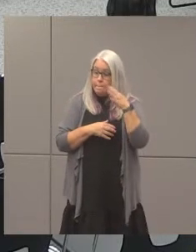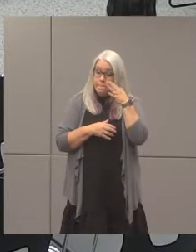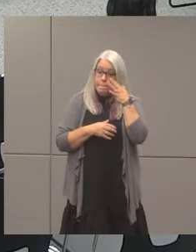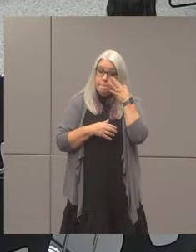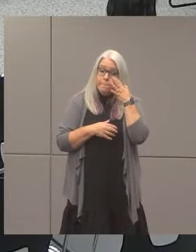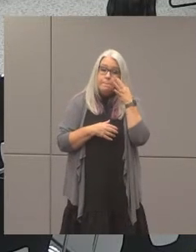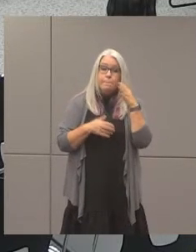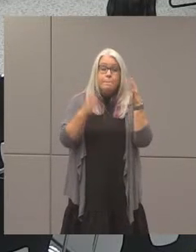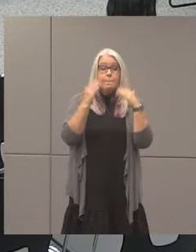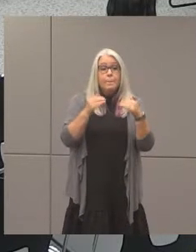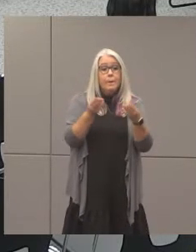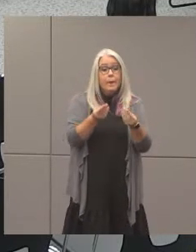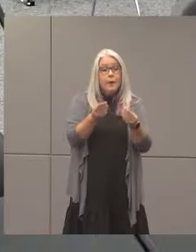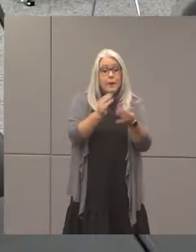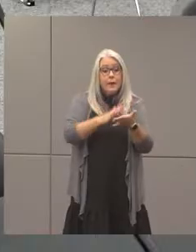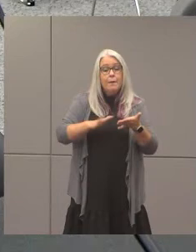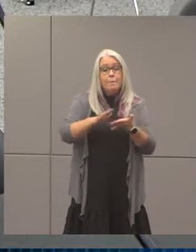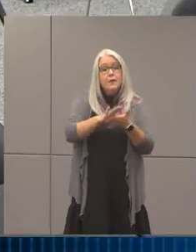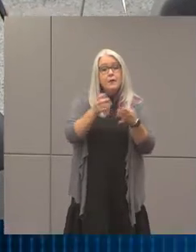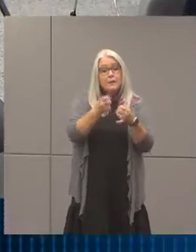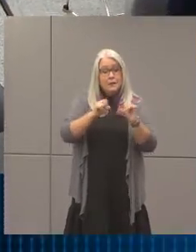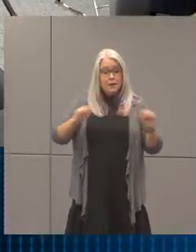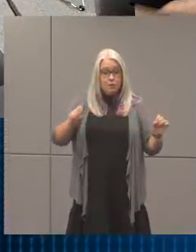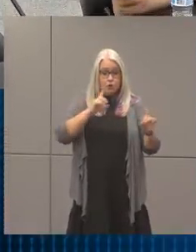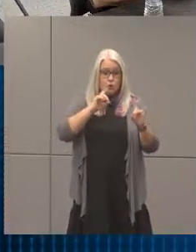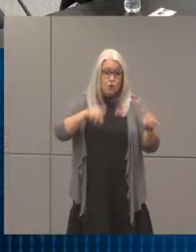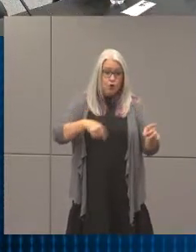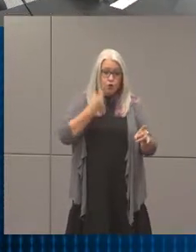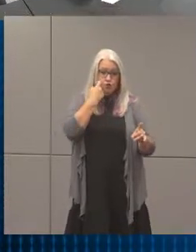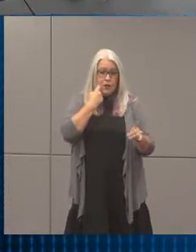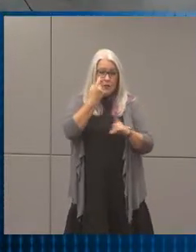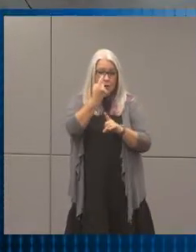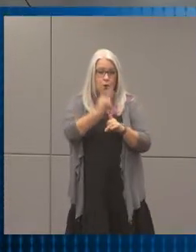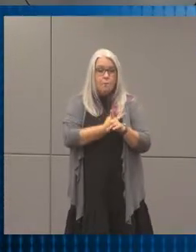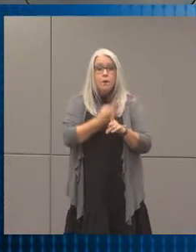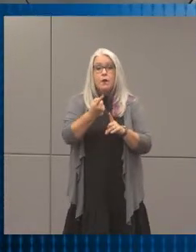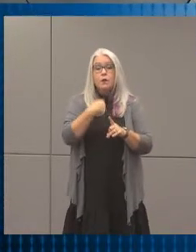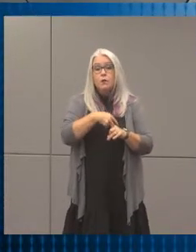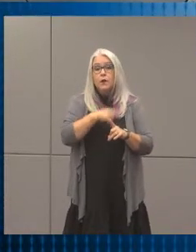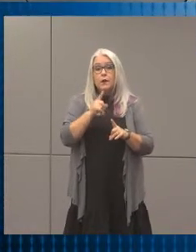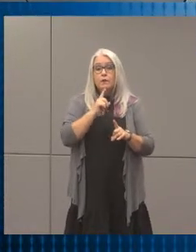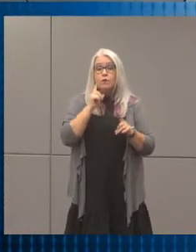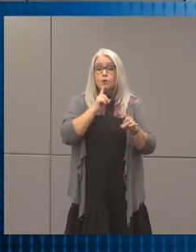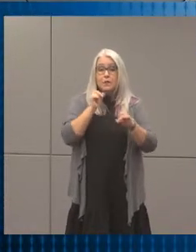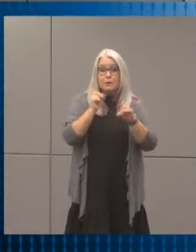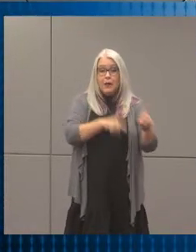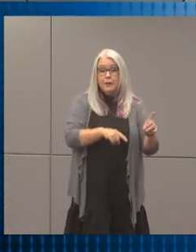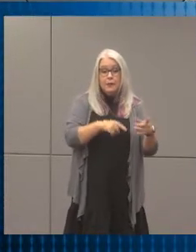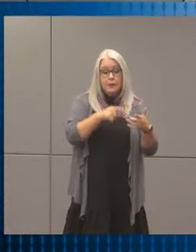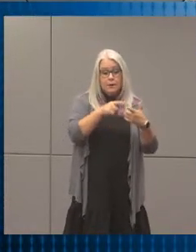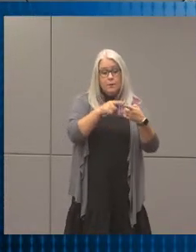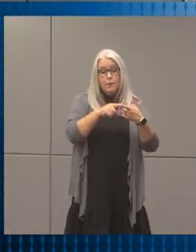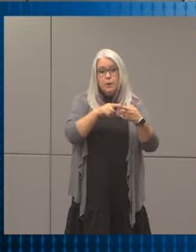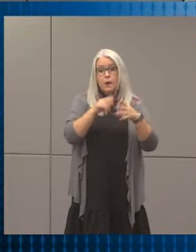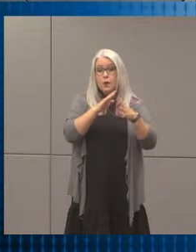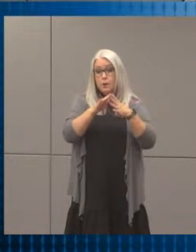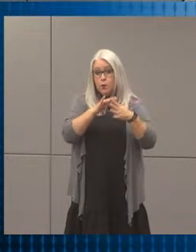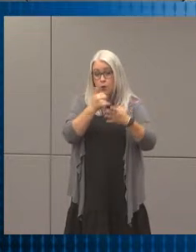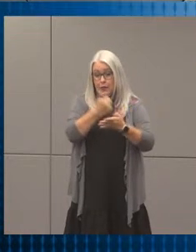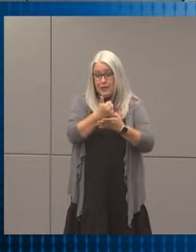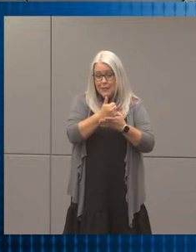Moving on to the campus safety report, over the course of the last month, we've responded to the following incidents: community